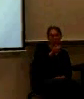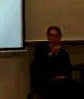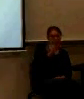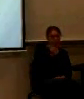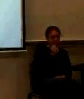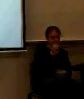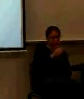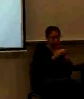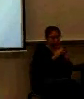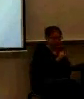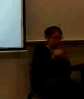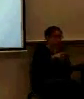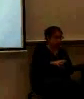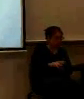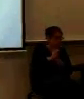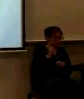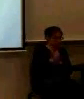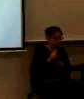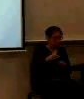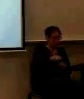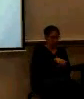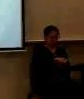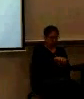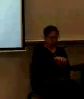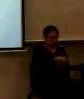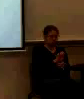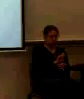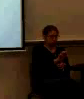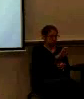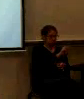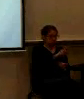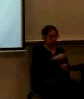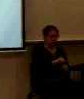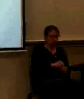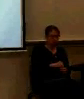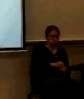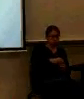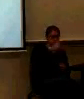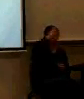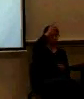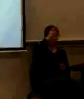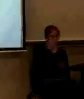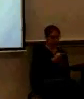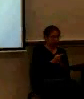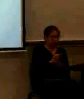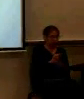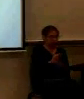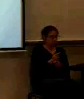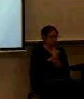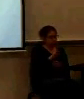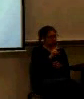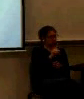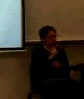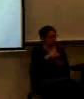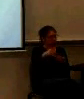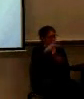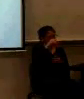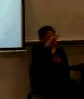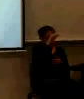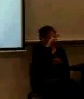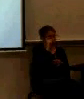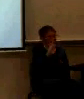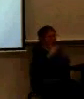pressure. So when you open the top, the carbon dioxide comes out of solution and bubbles up into the atmosphere because